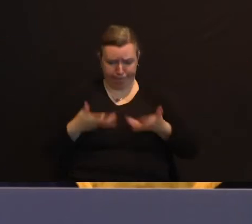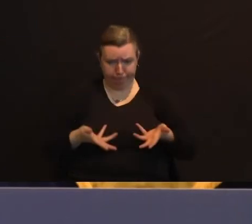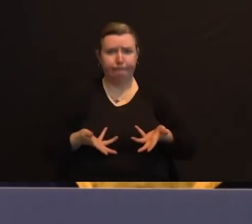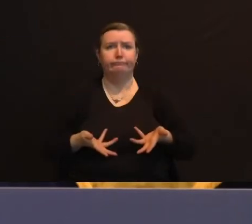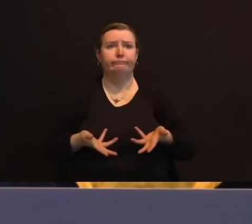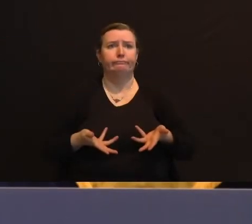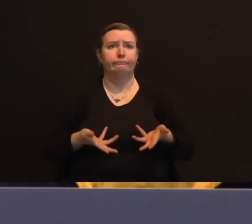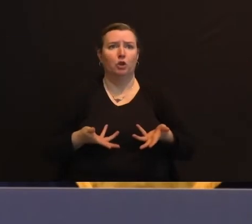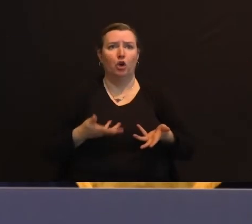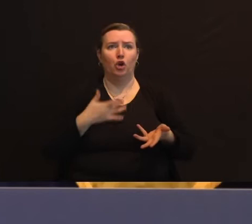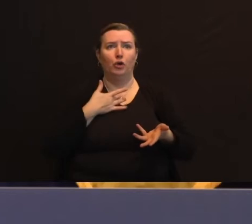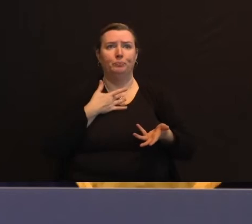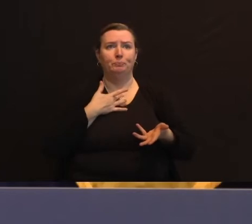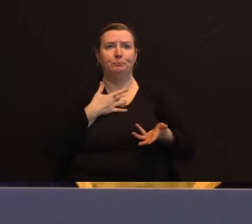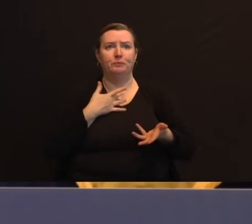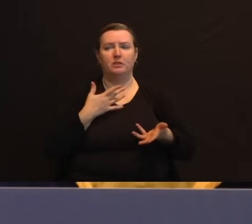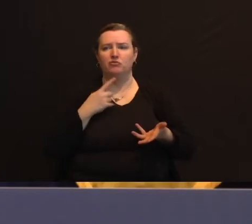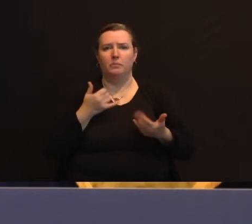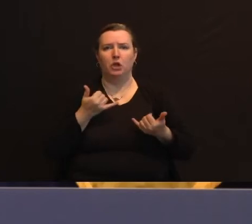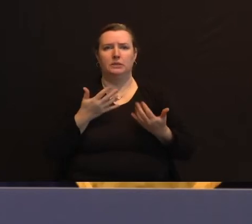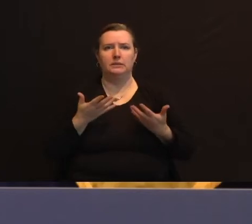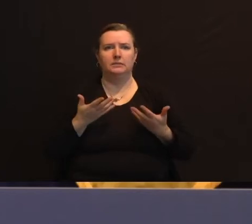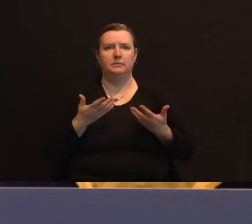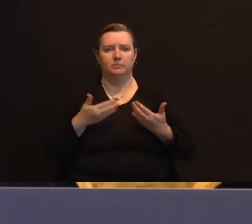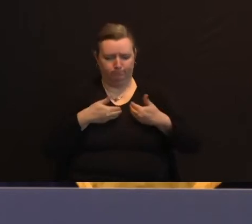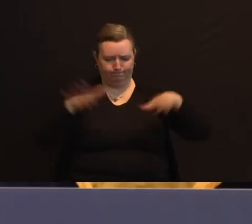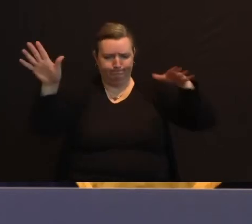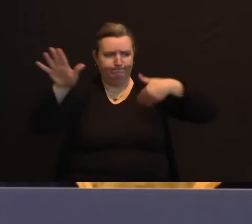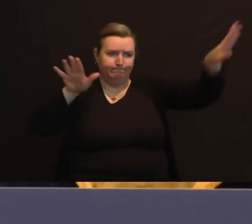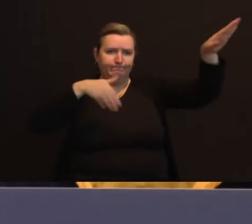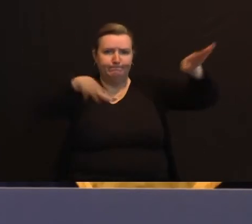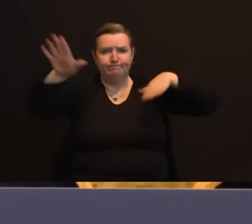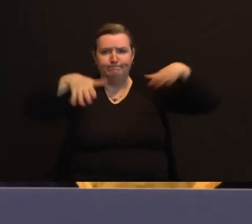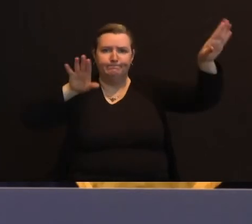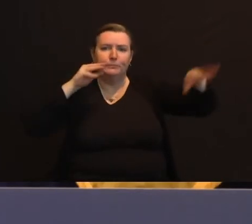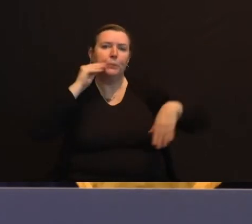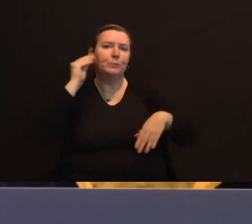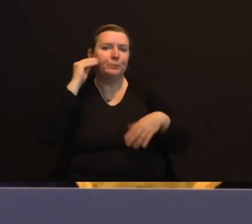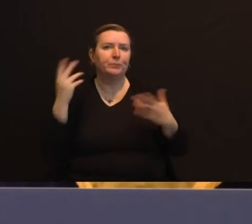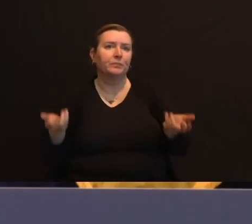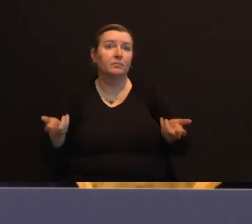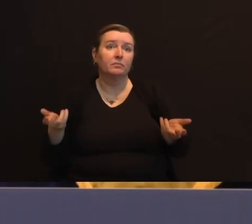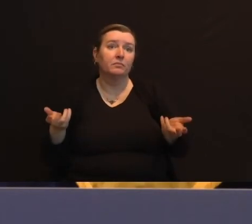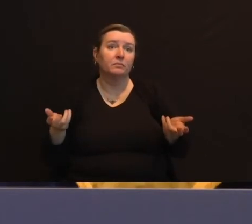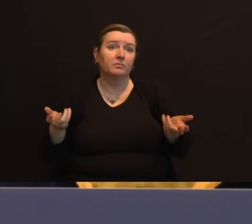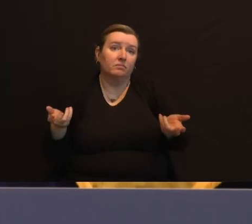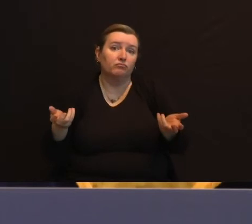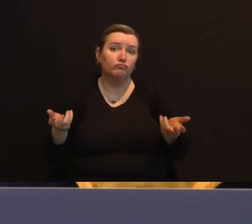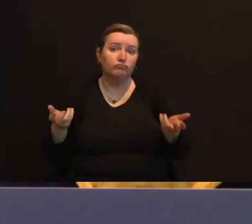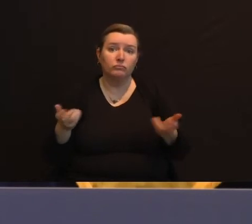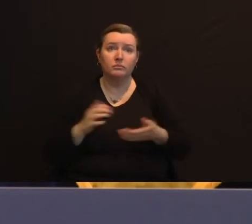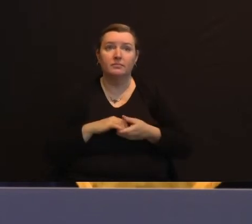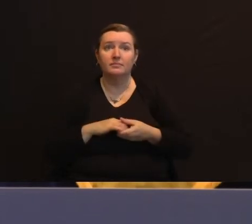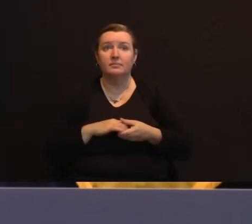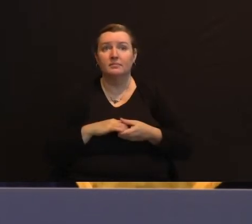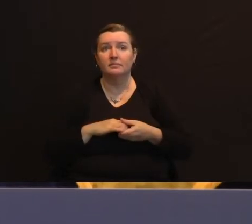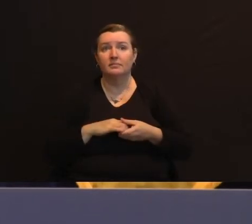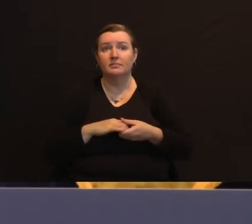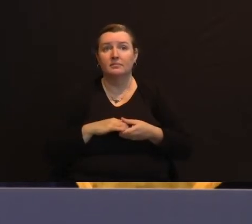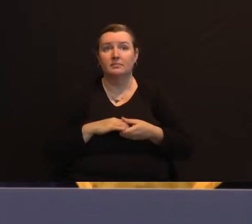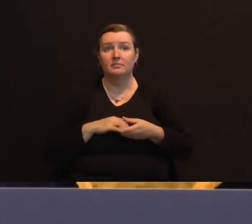attention, and the party got broken up. I mean, that sort of stuff. There's an NFL. If anyone wants to know how crazy the world is, there's